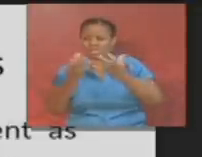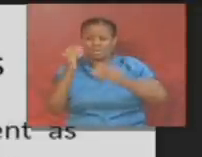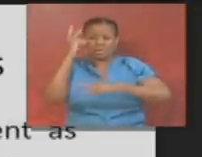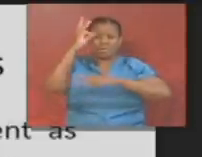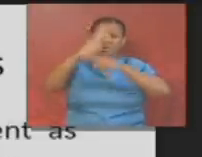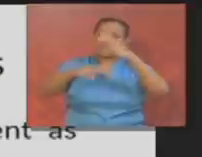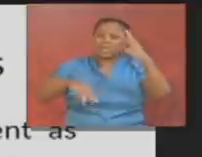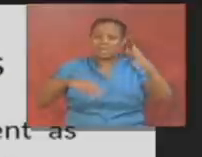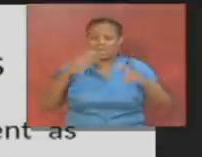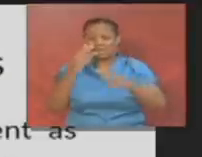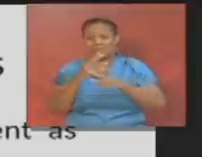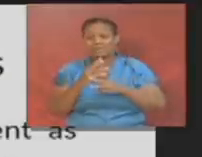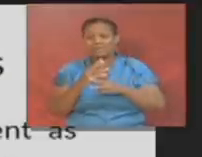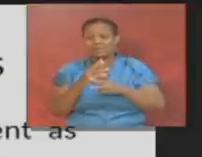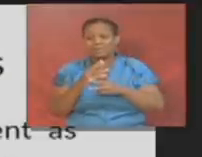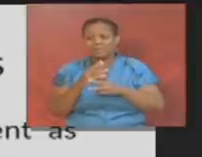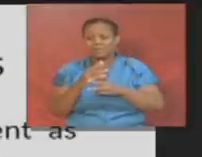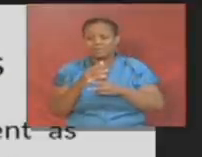systems,